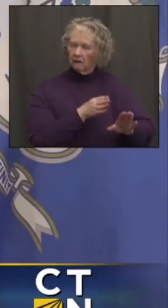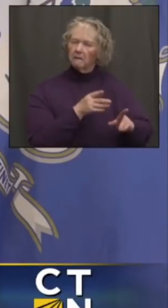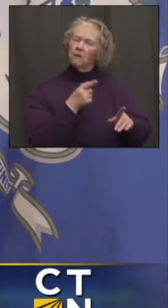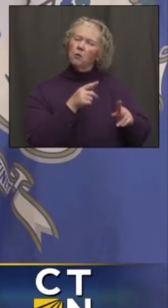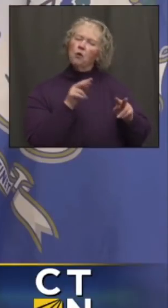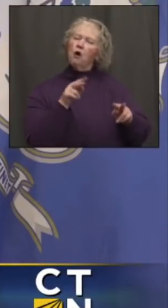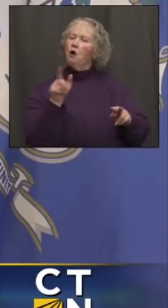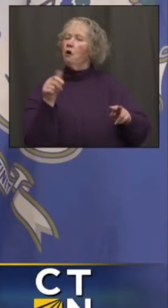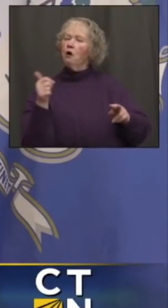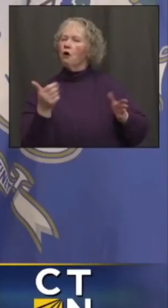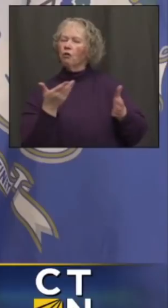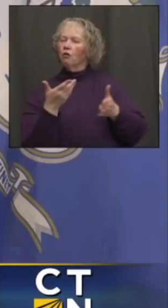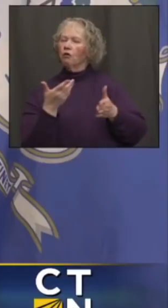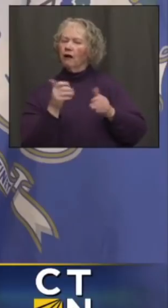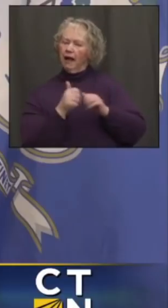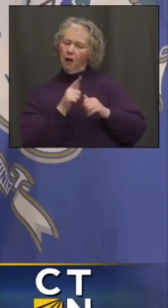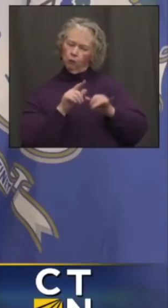month.